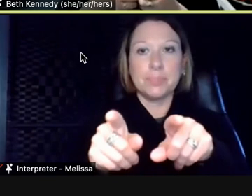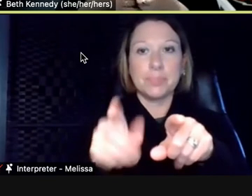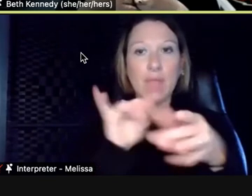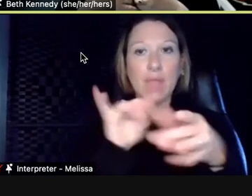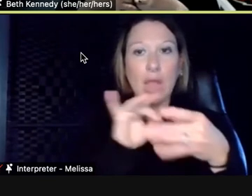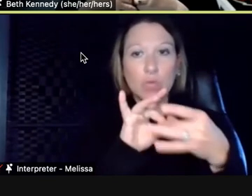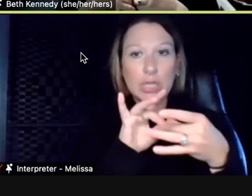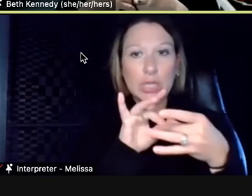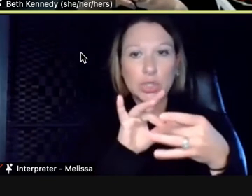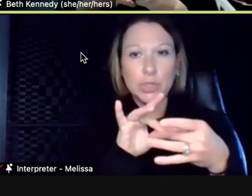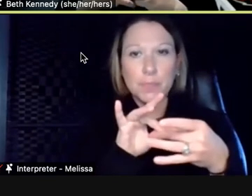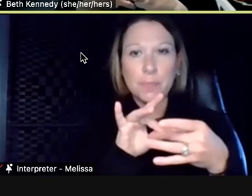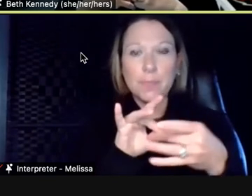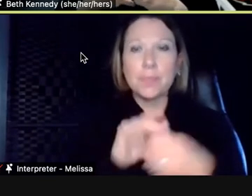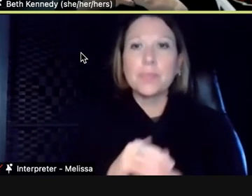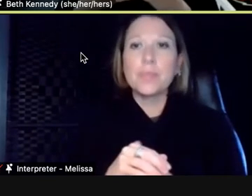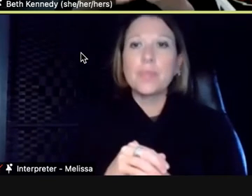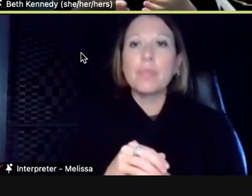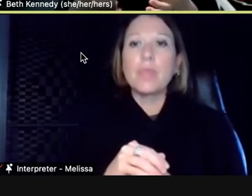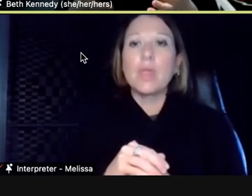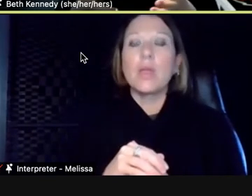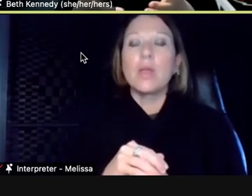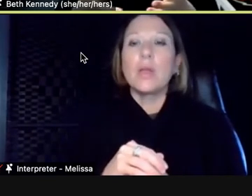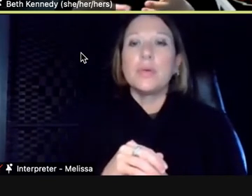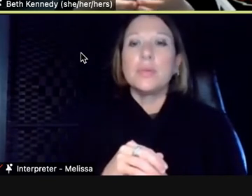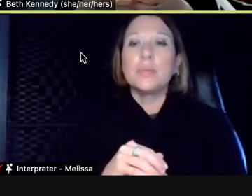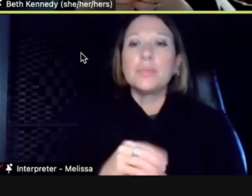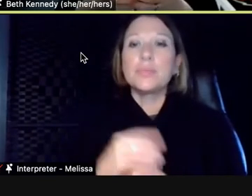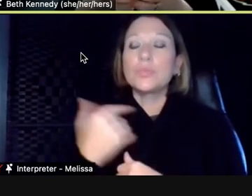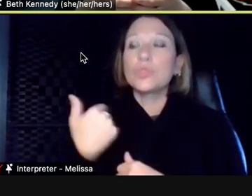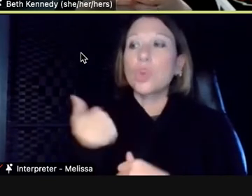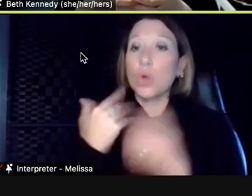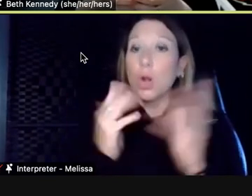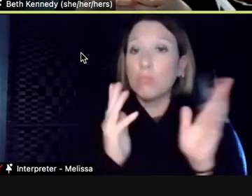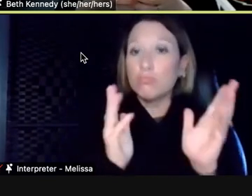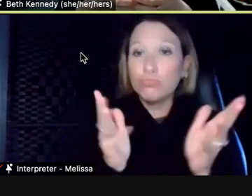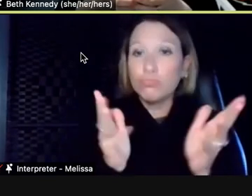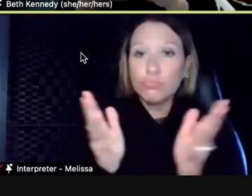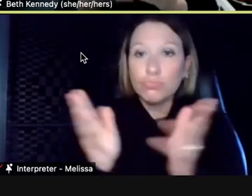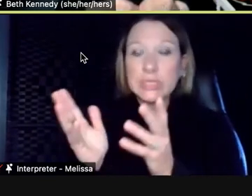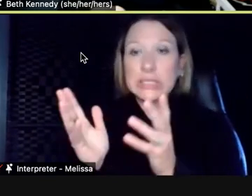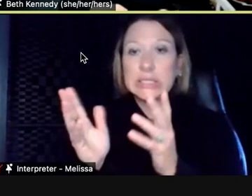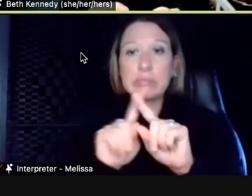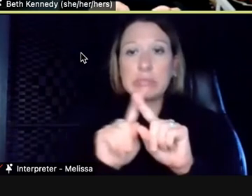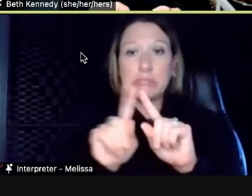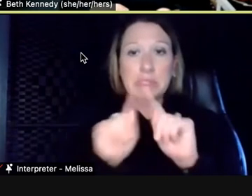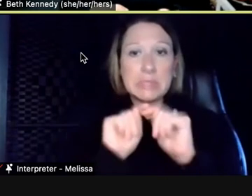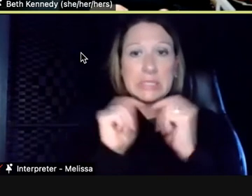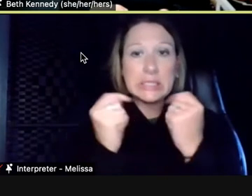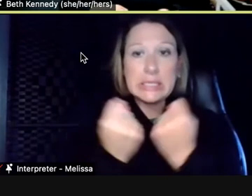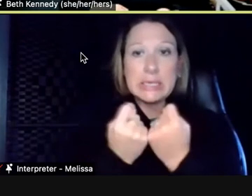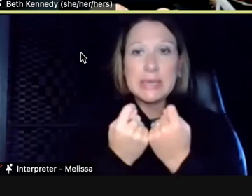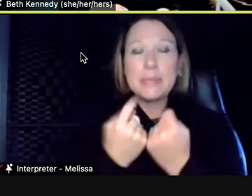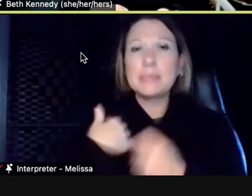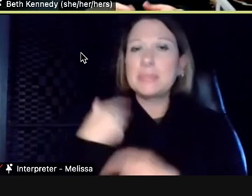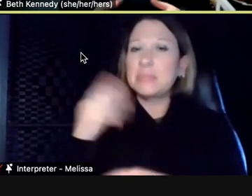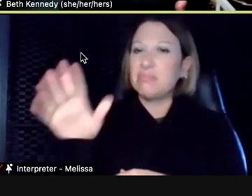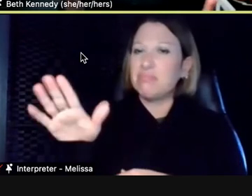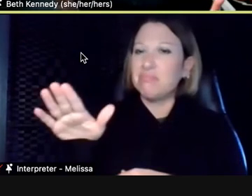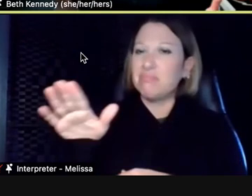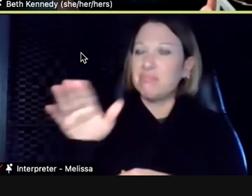time. And so when I talk to teams, I say, you know what? Don't be intimidated by that